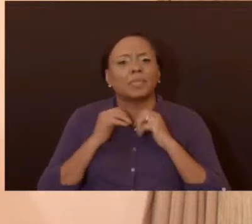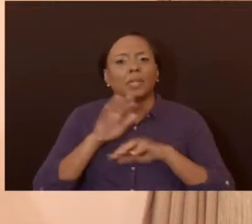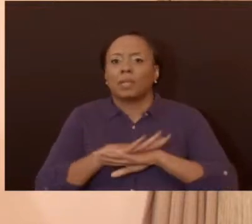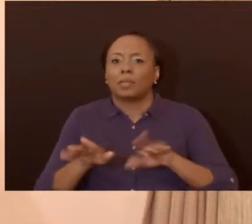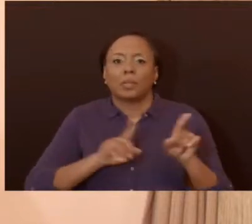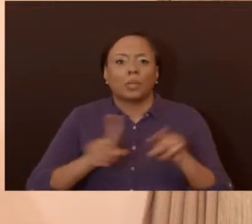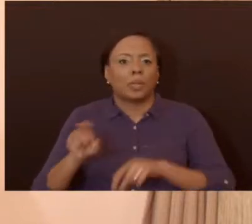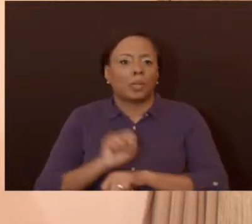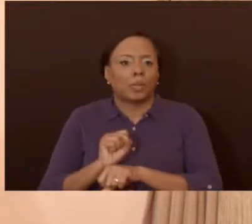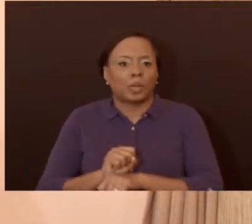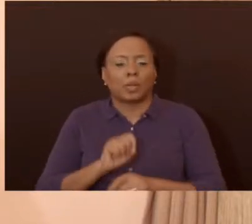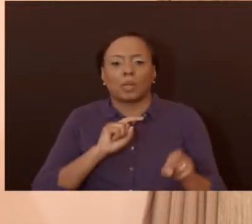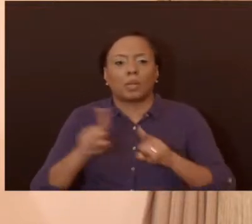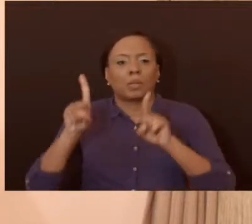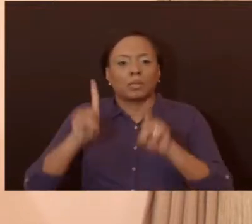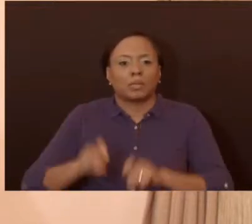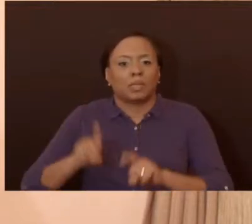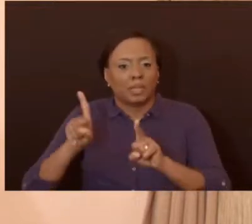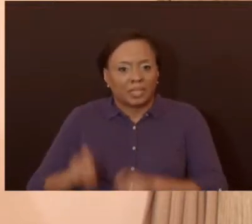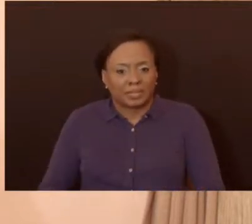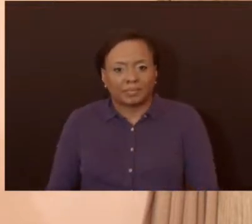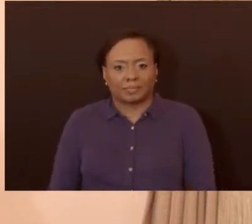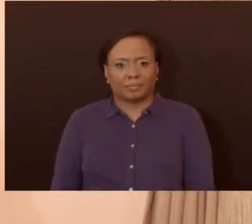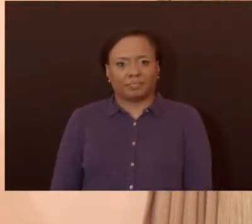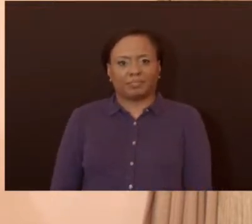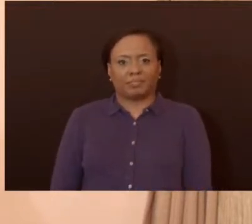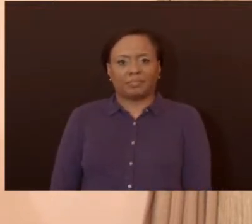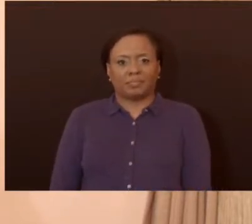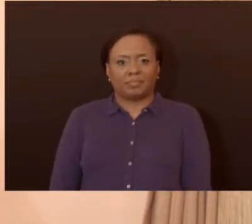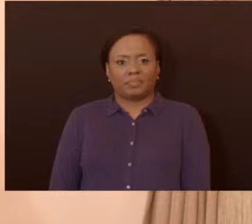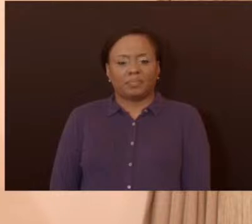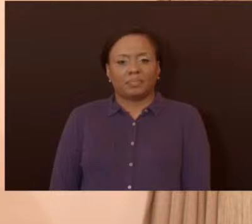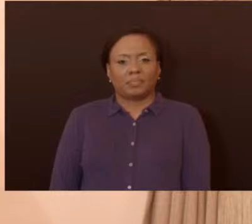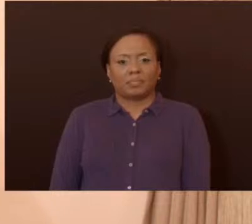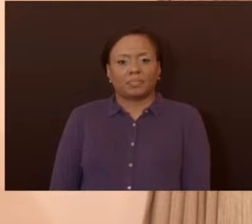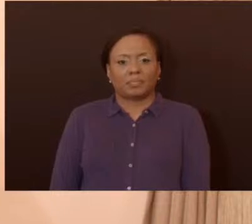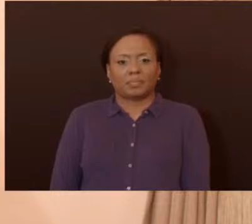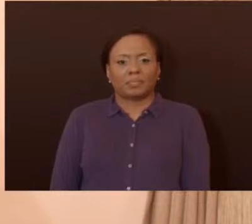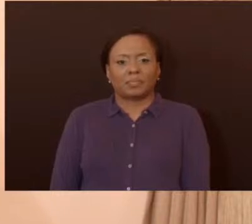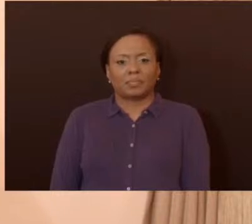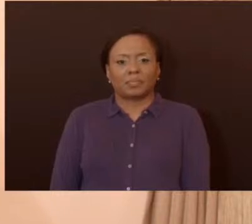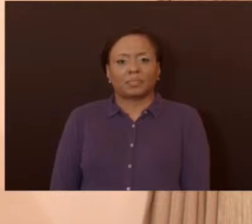tested. Specifically, what can we do to be able to